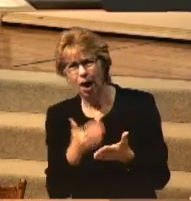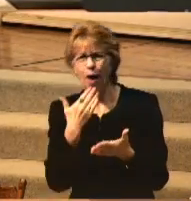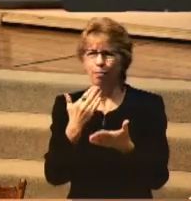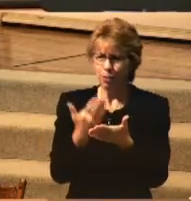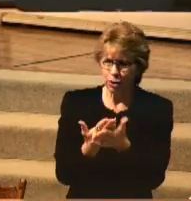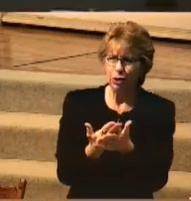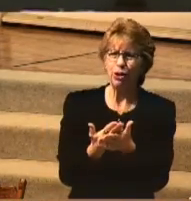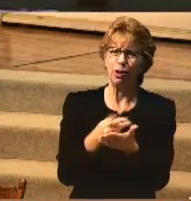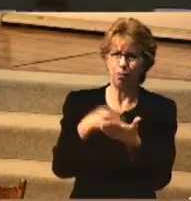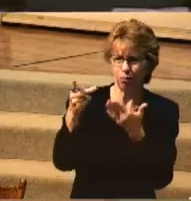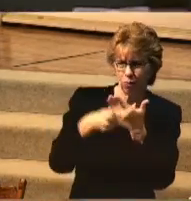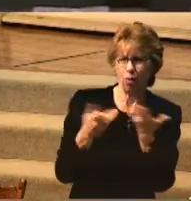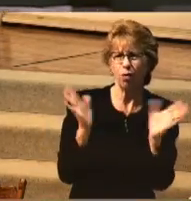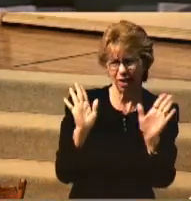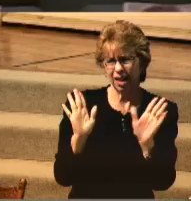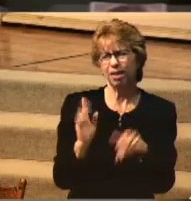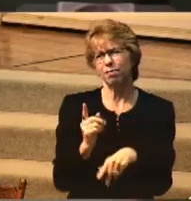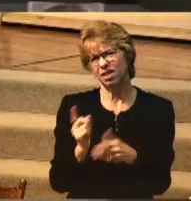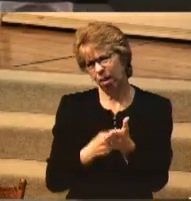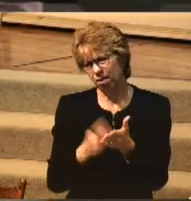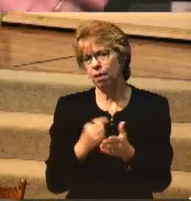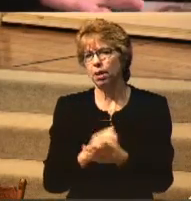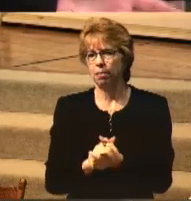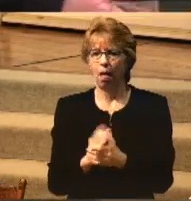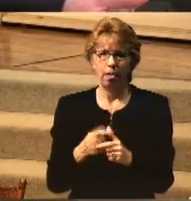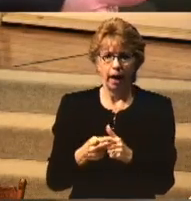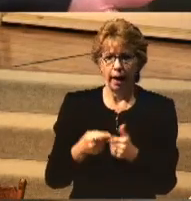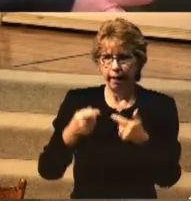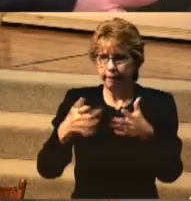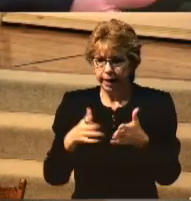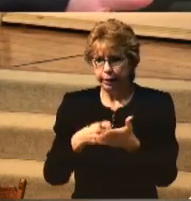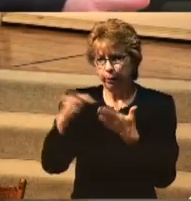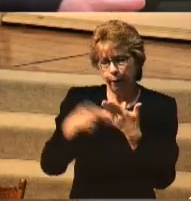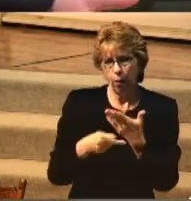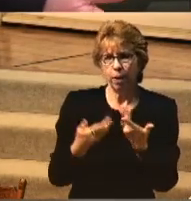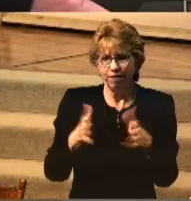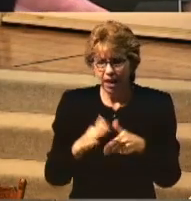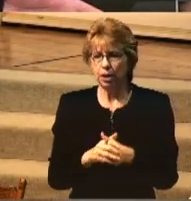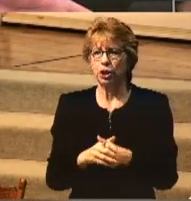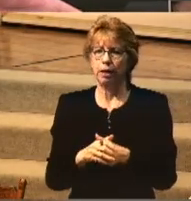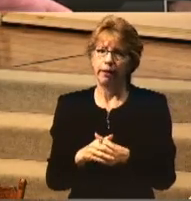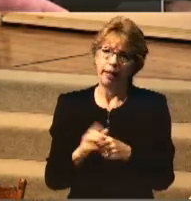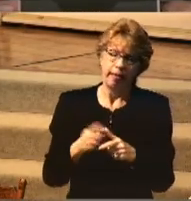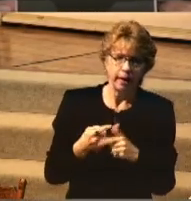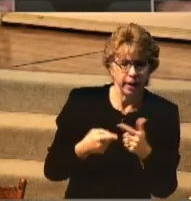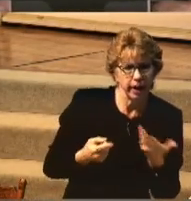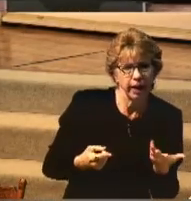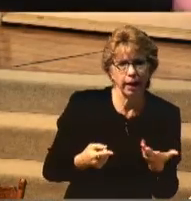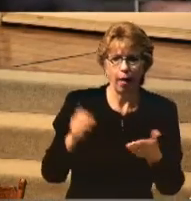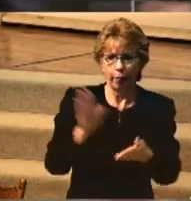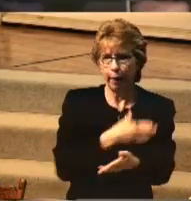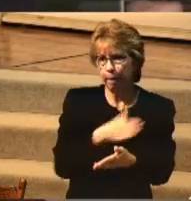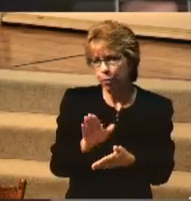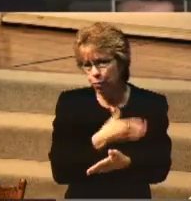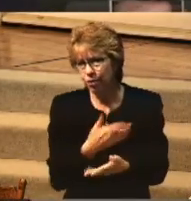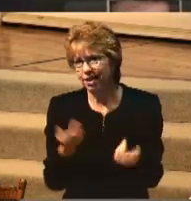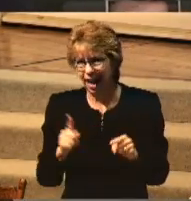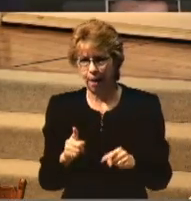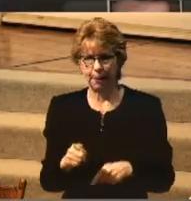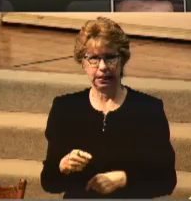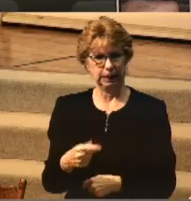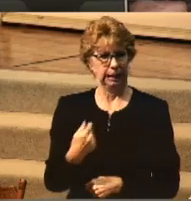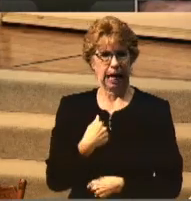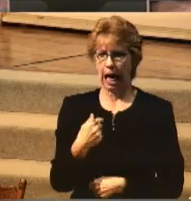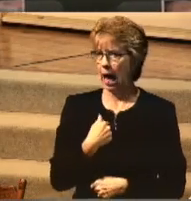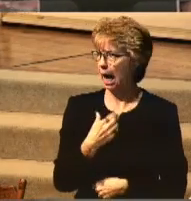from time to time, but then after the program is over, then music comes on that I do not